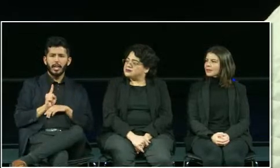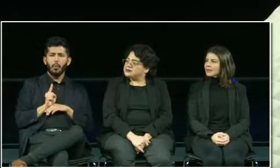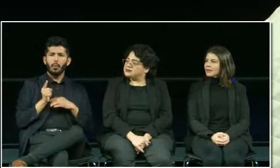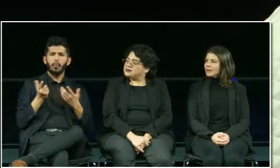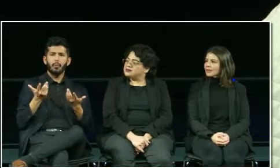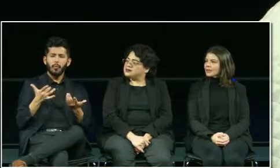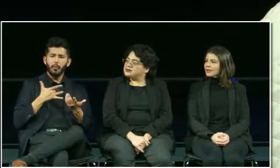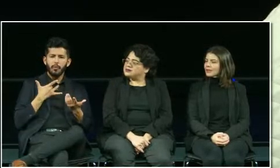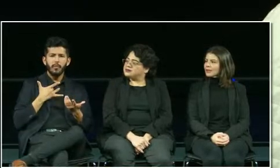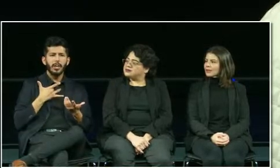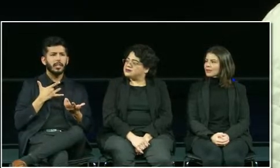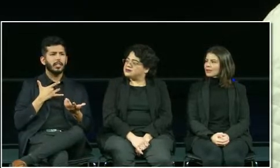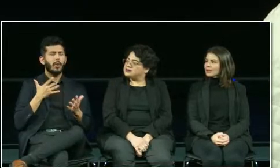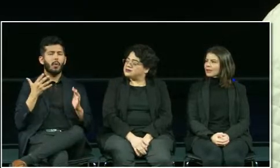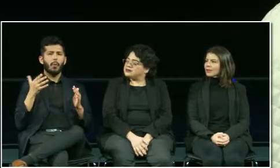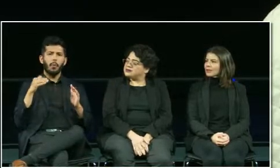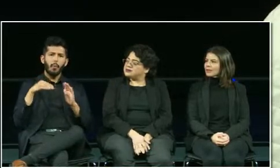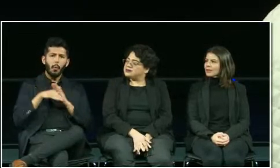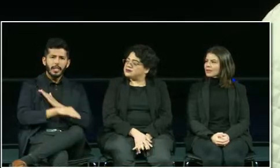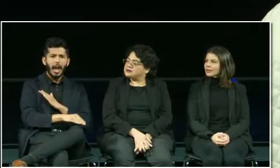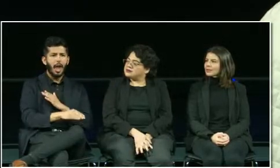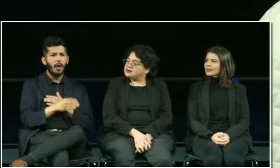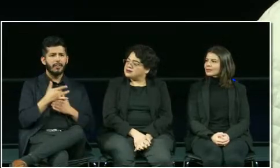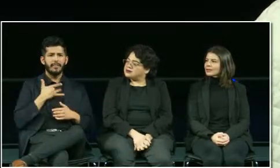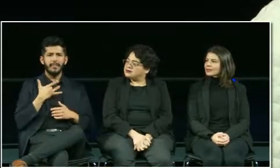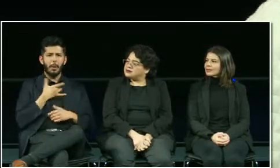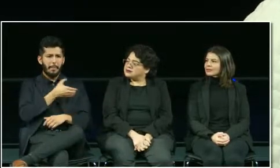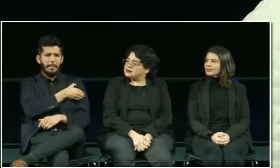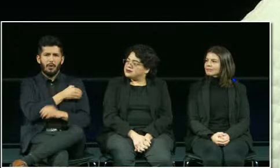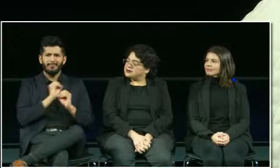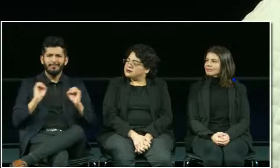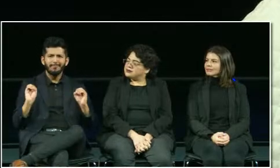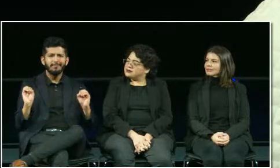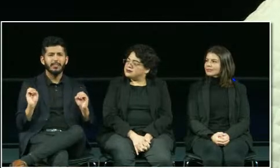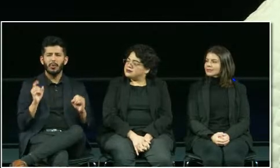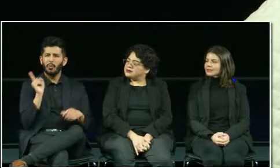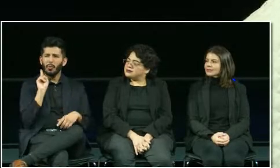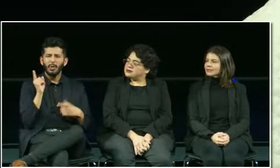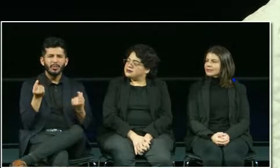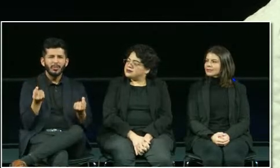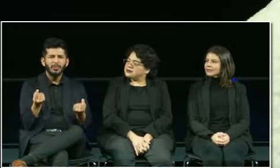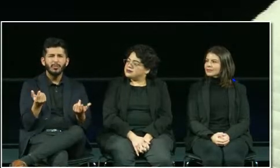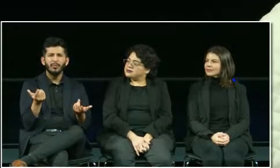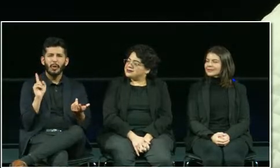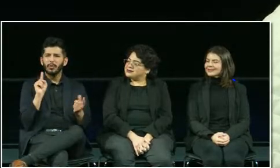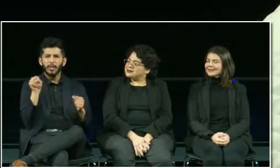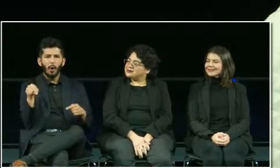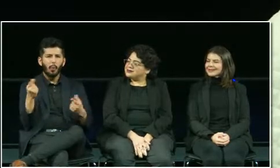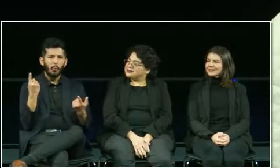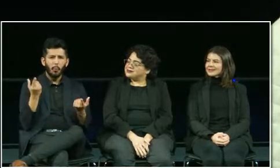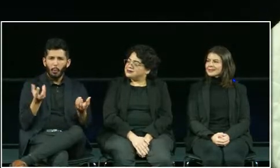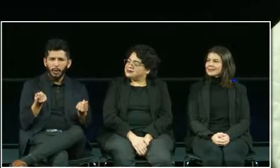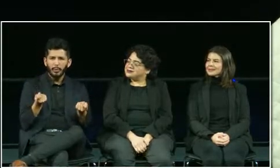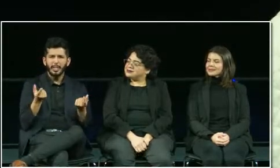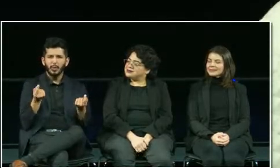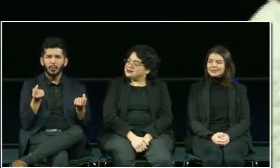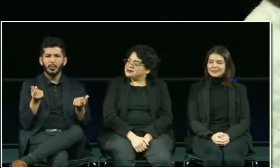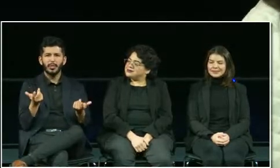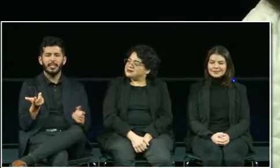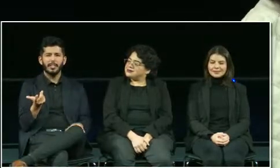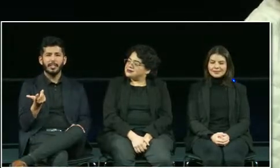down. And where do you go when you feel powerless in the face of that? It was really beautiful. And also, just